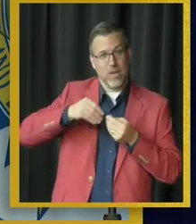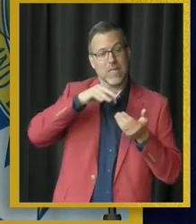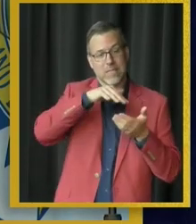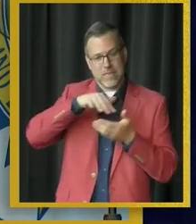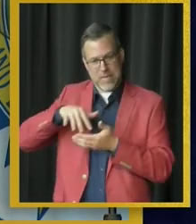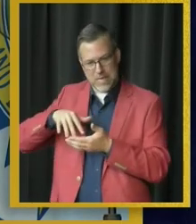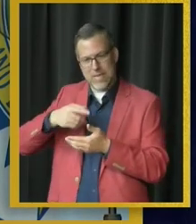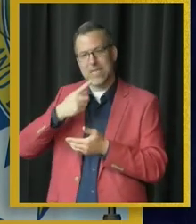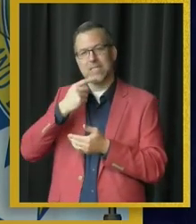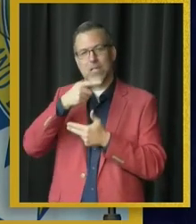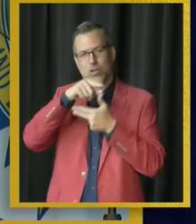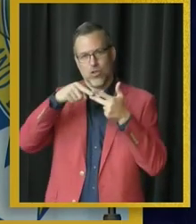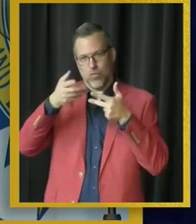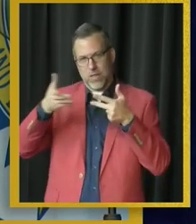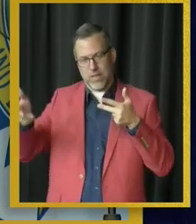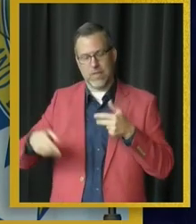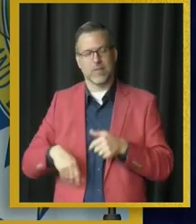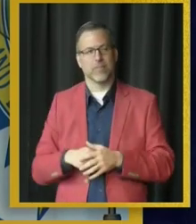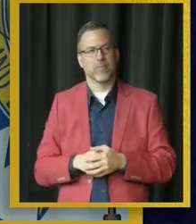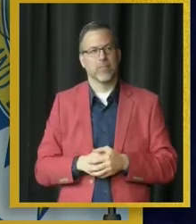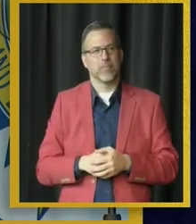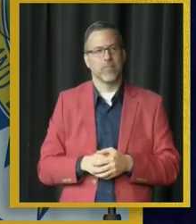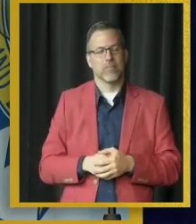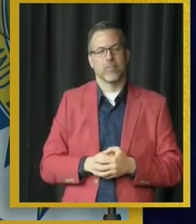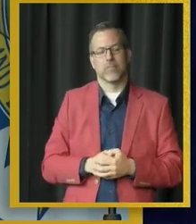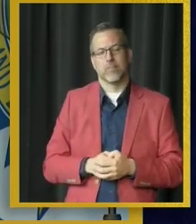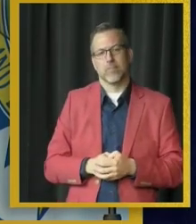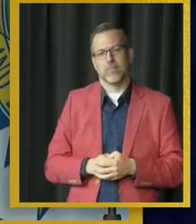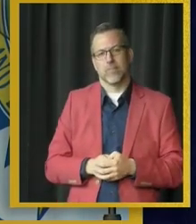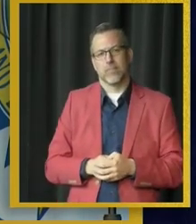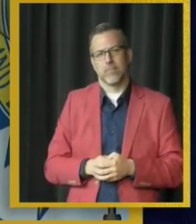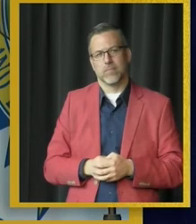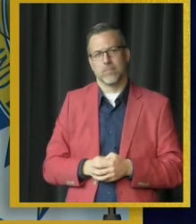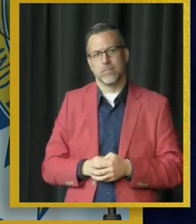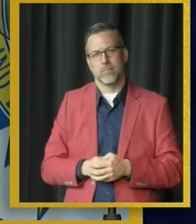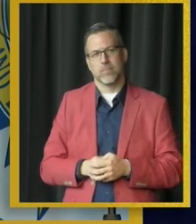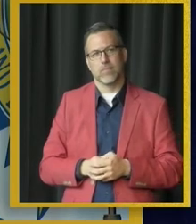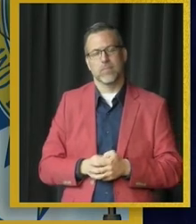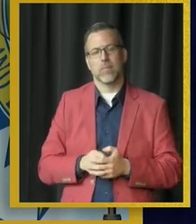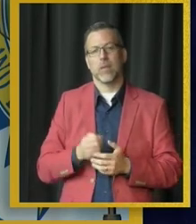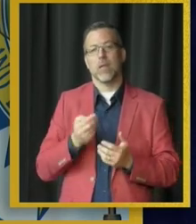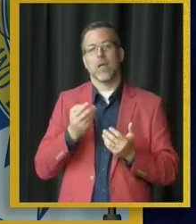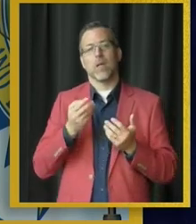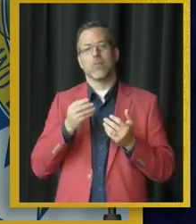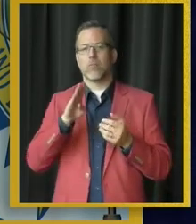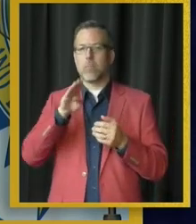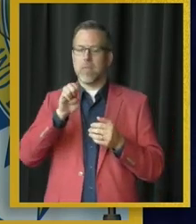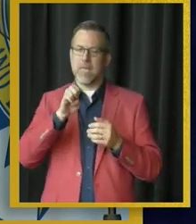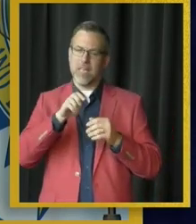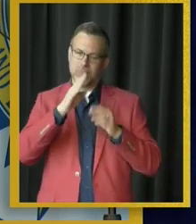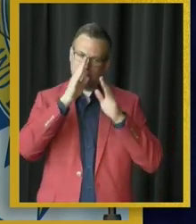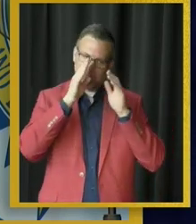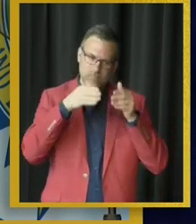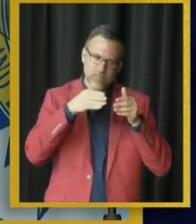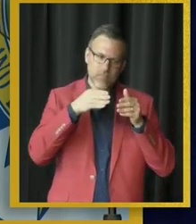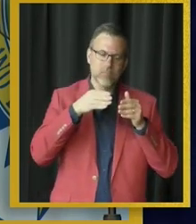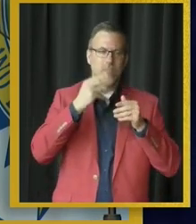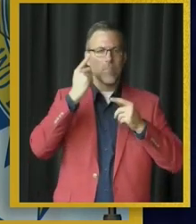things. They said, Havu mitunim badin, be deliberate, thoughtful in judgment.